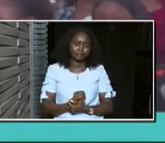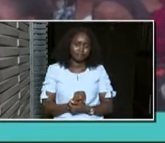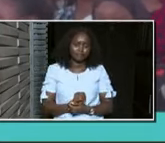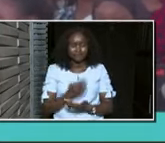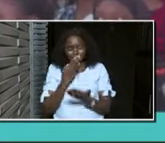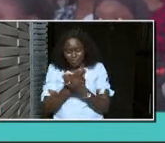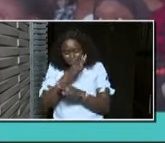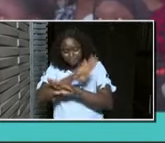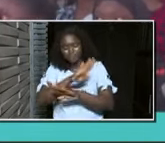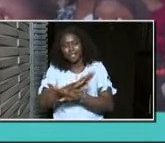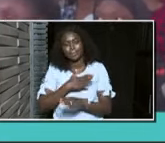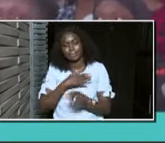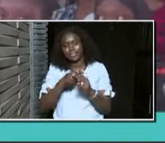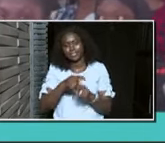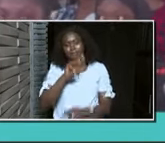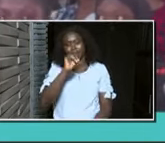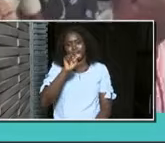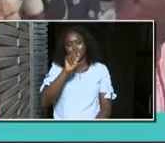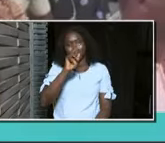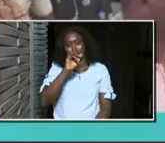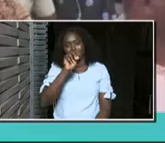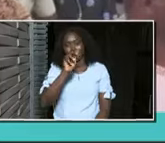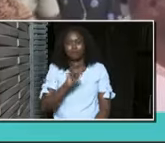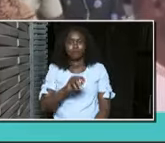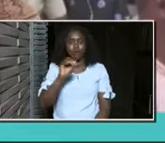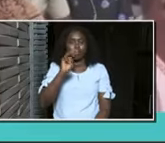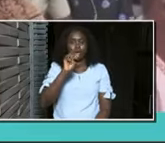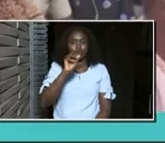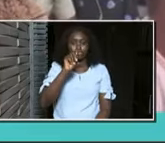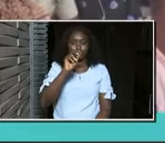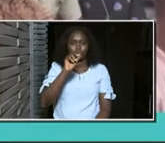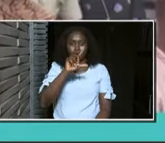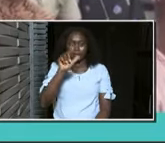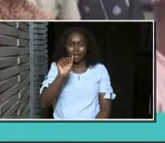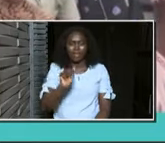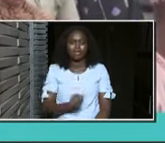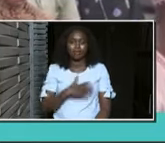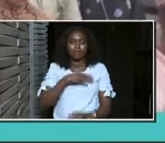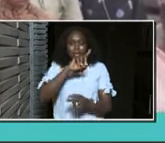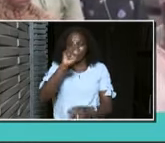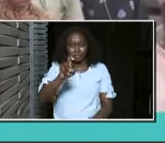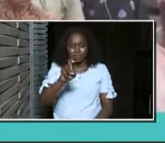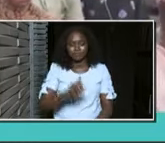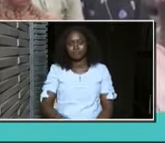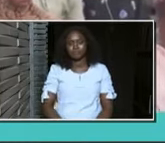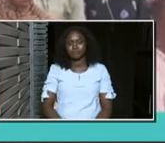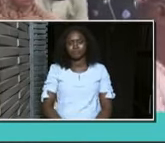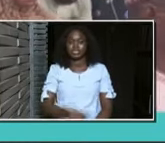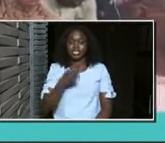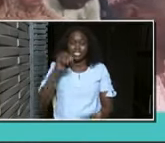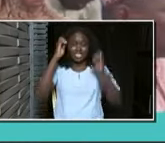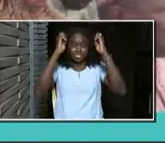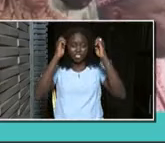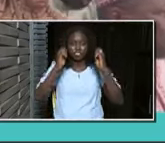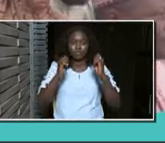Good evening. My name is Mariam Omotola Hamza. And my question goes thus: the education sector has